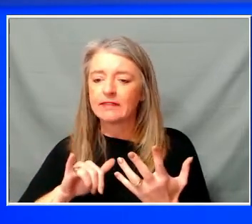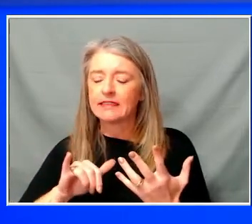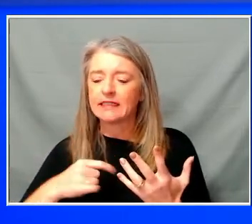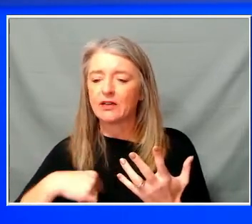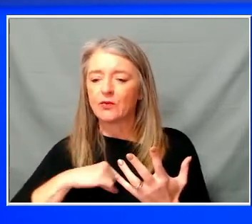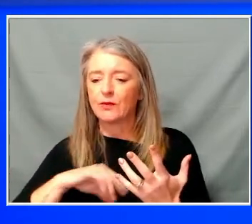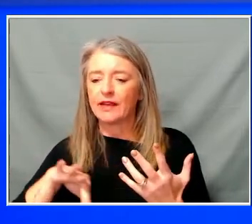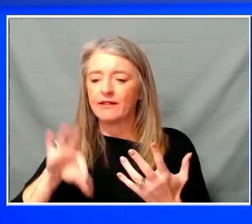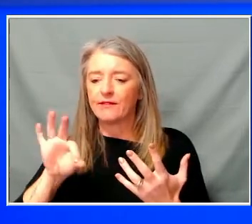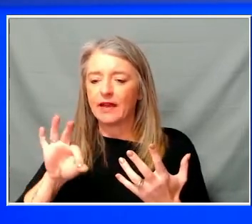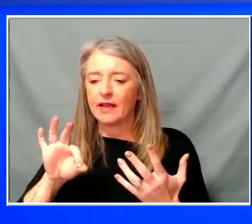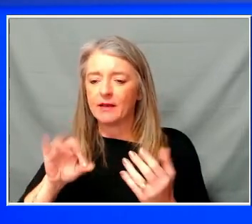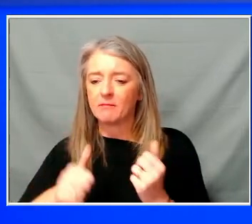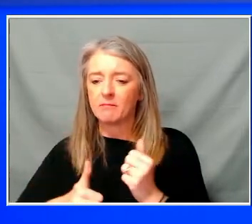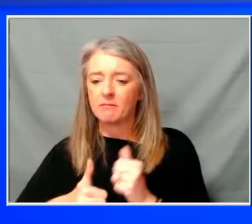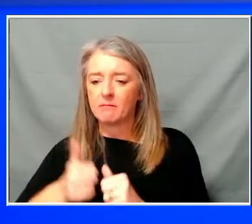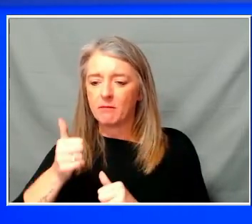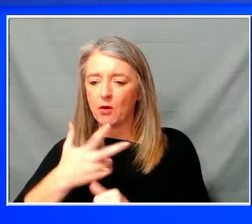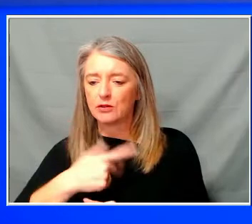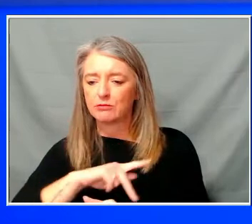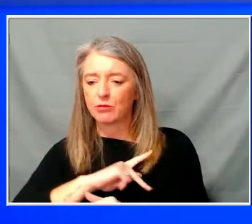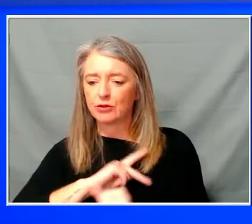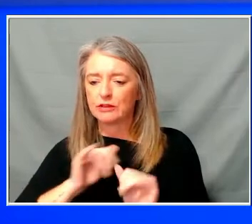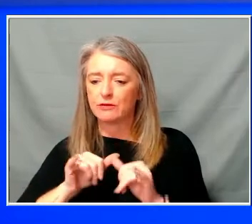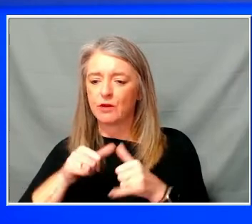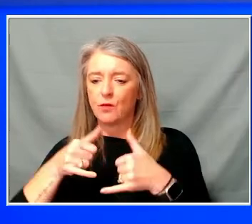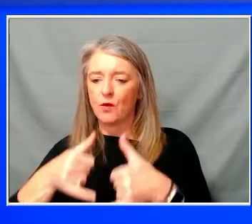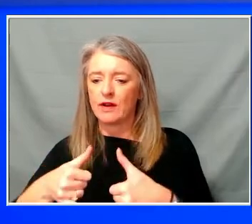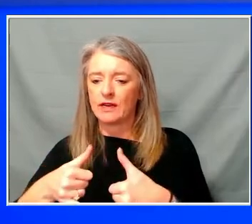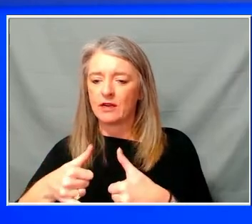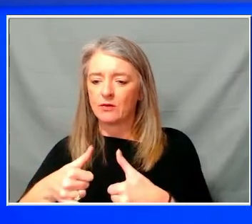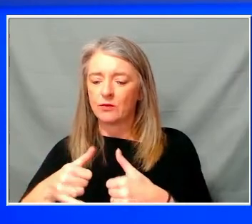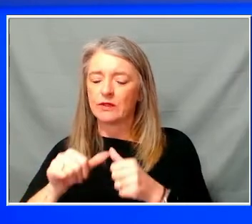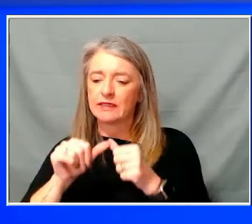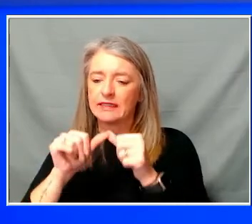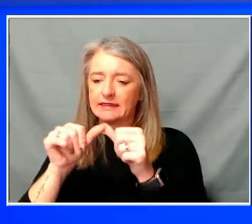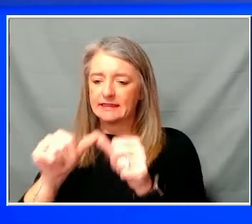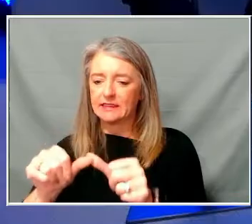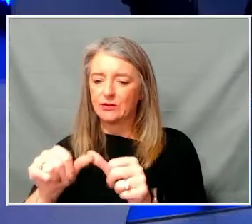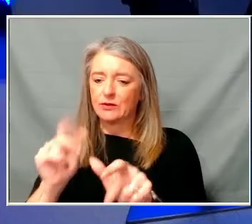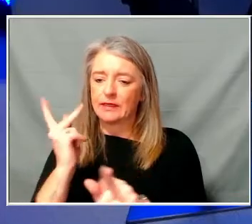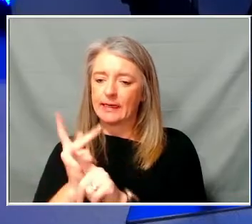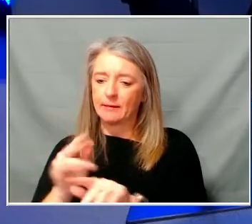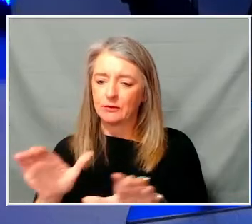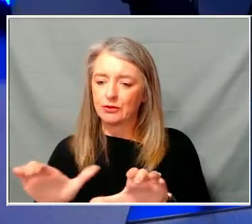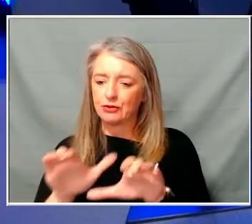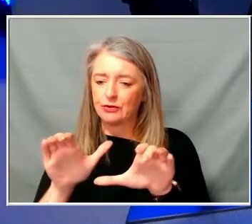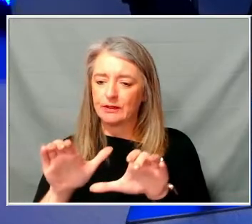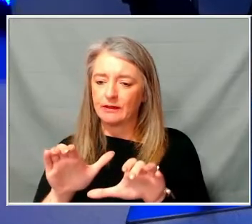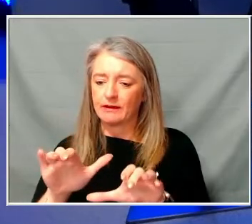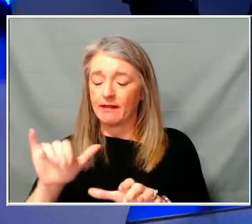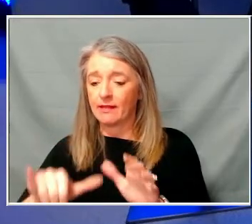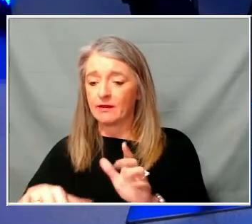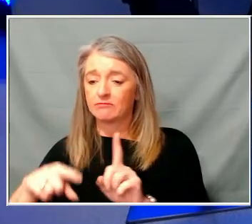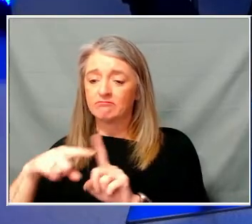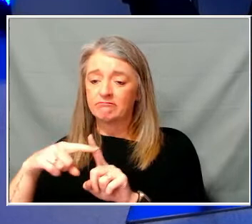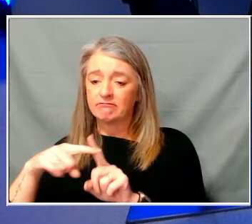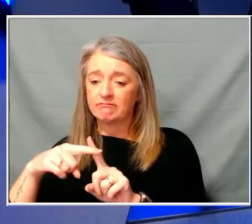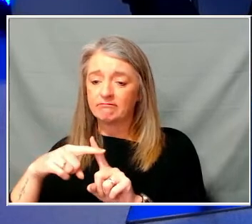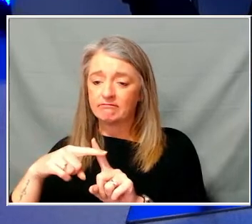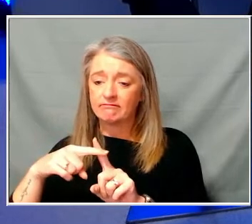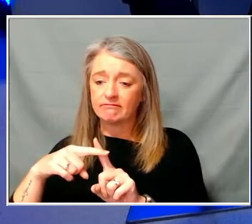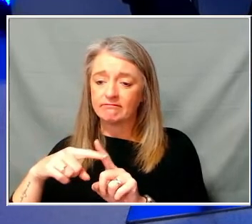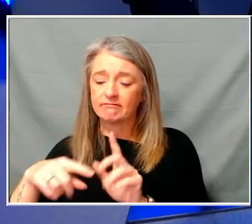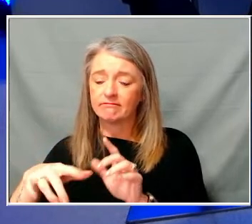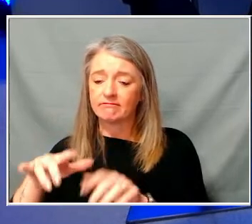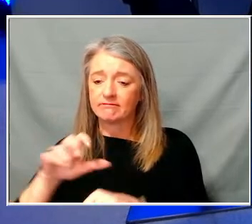most intrinsically and personally rewarding. That's what's going to stay on the table. That's what we're going to keep doing. So those habits, the good habits, are just as strong and pull on you and